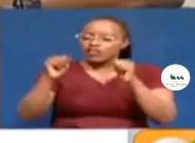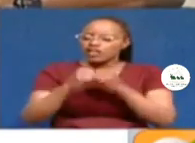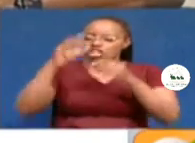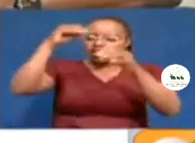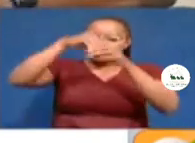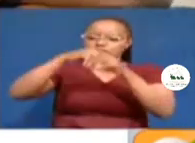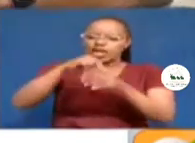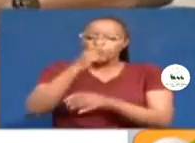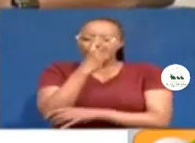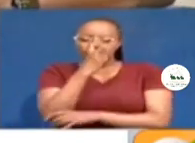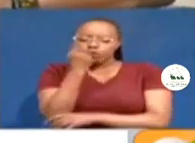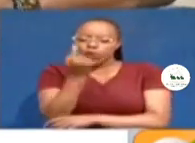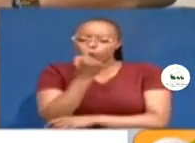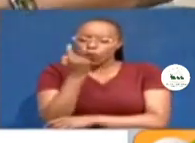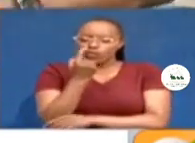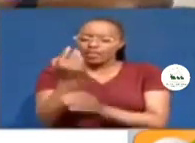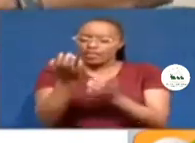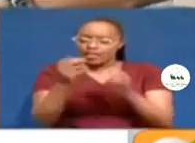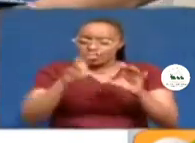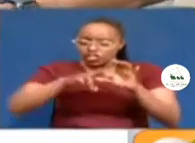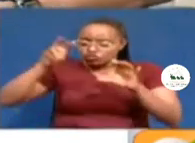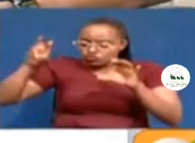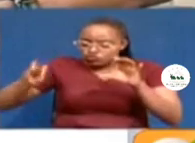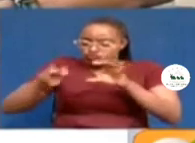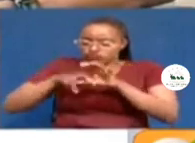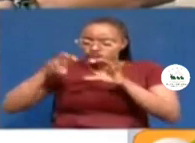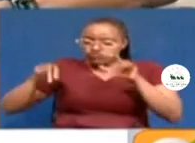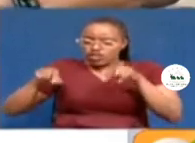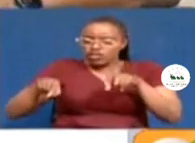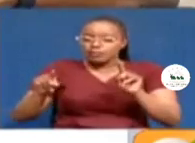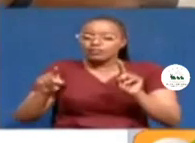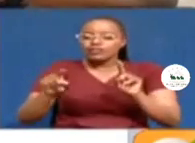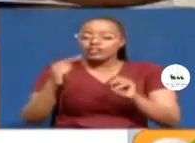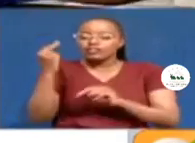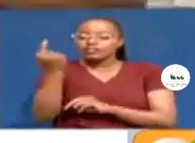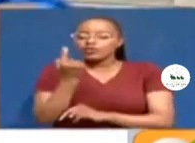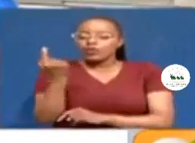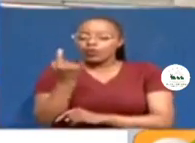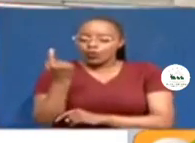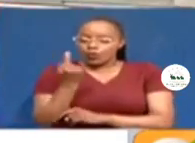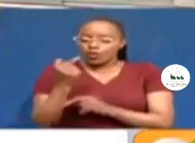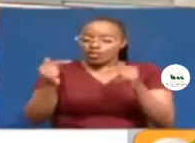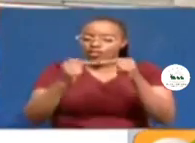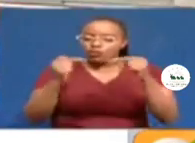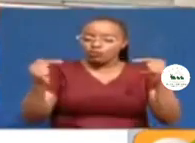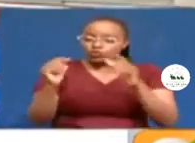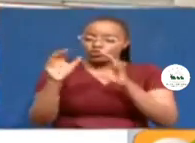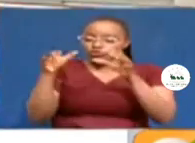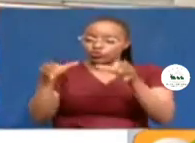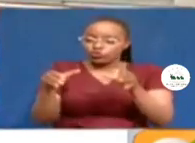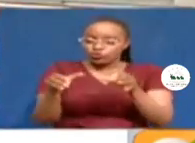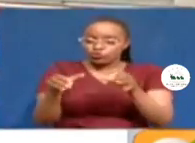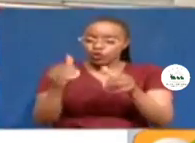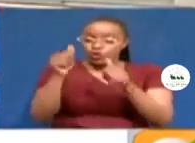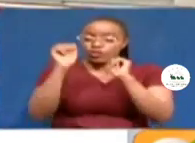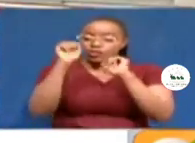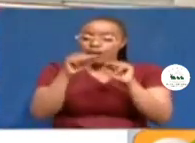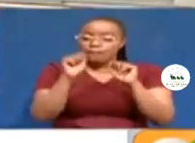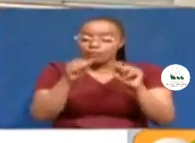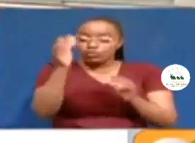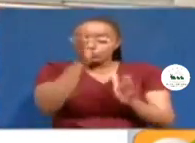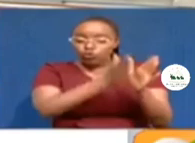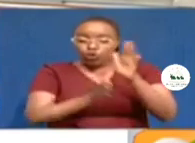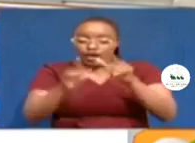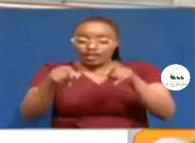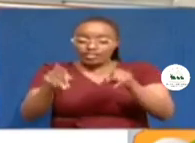suspicion. They ought to step aside. And it's only the opposition which can